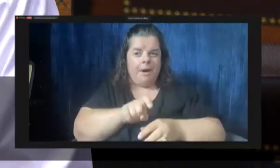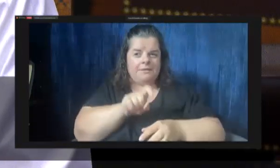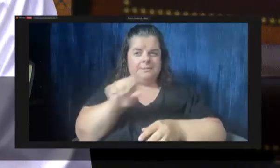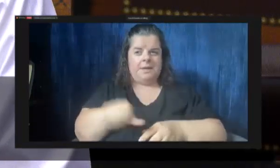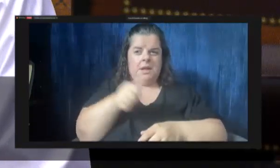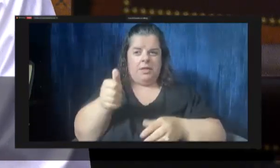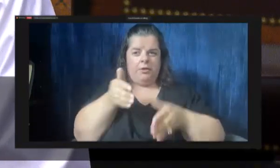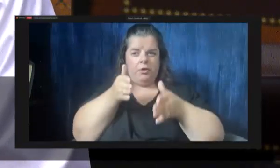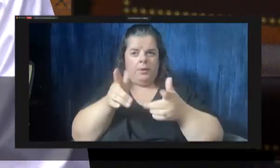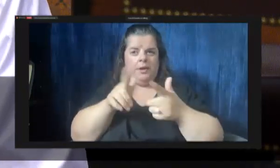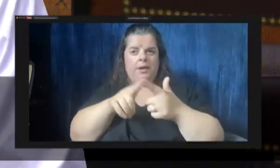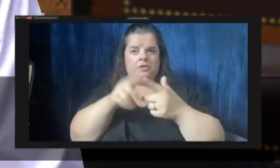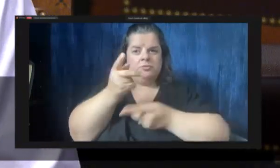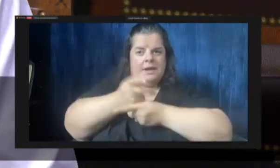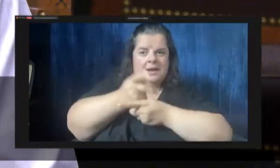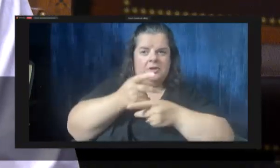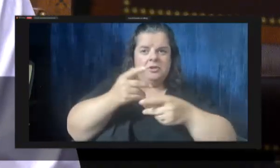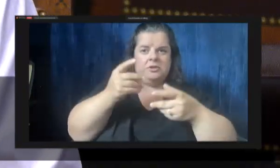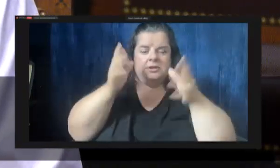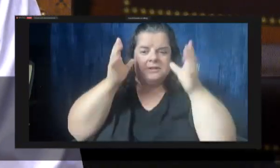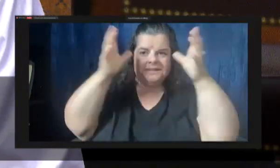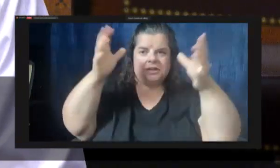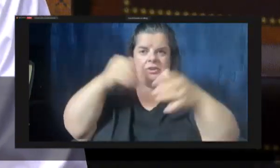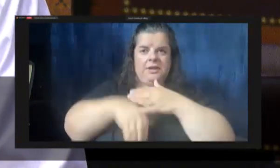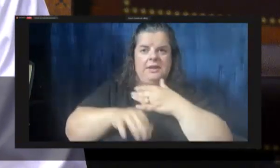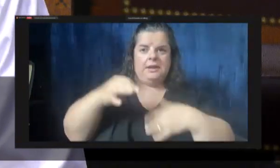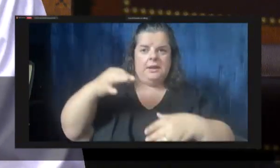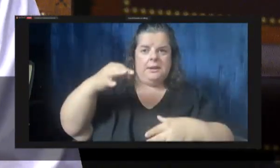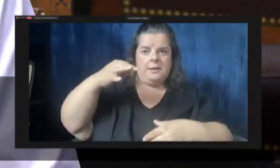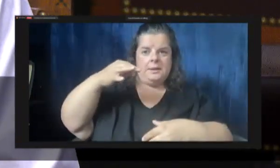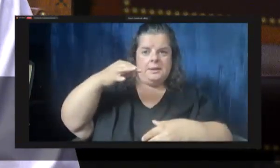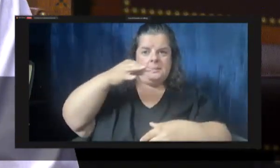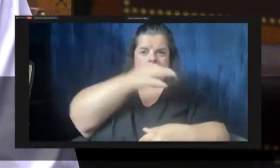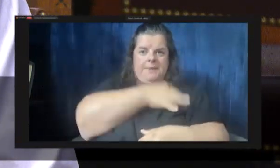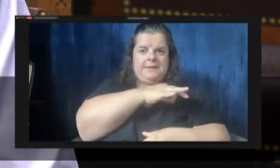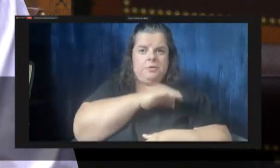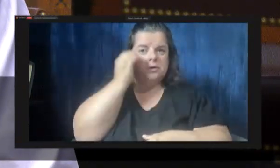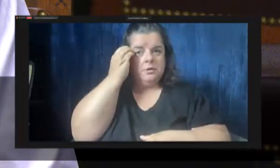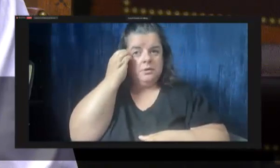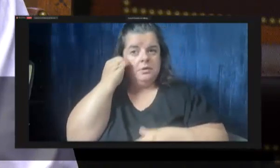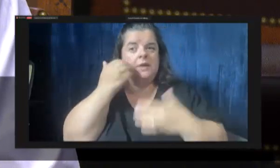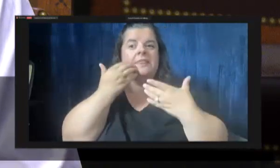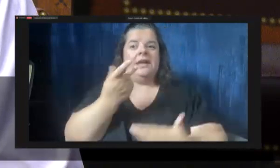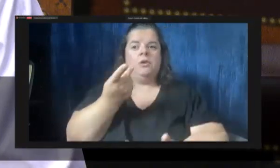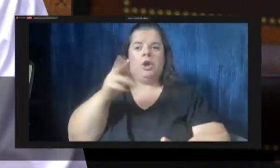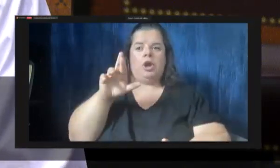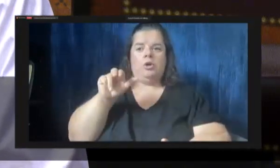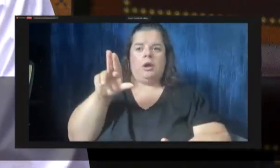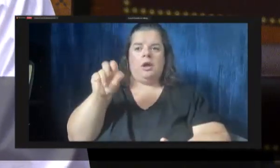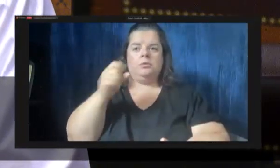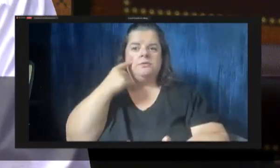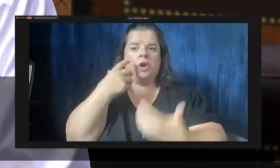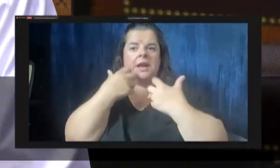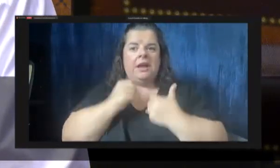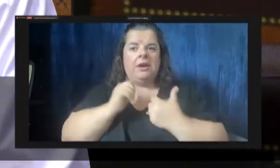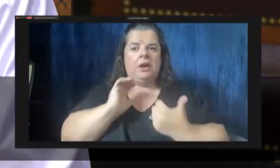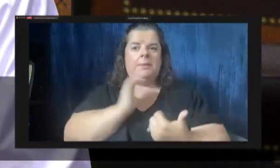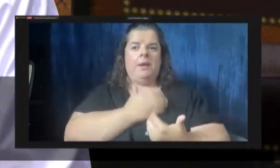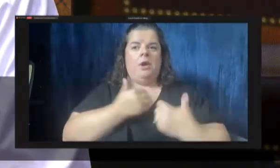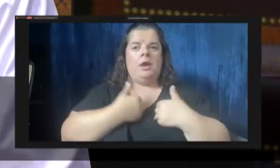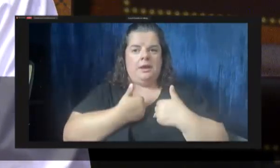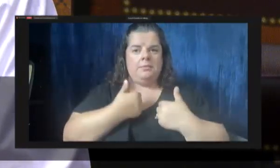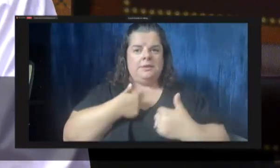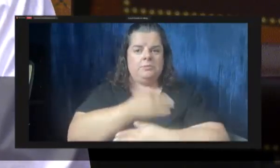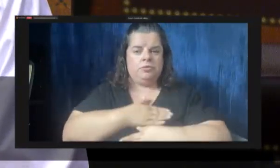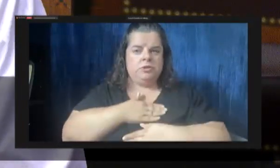handle deer population in Pittsburgh. I thank you, Councilman Krause, for caring about our animals in Pittsburgh. I appreciate your animals. I